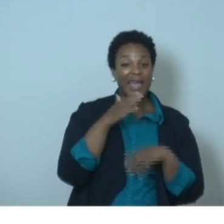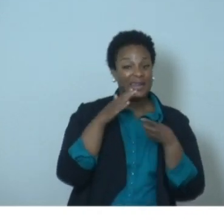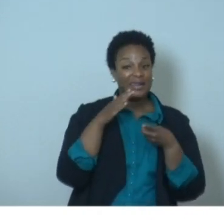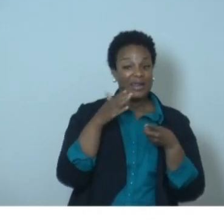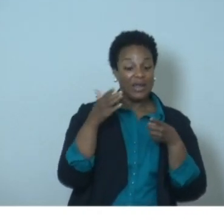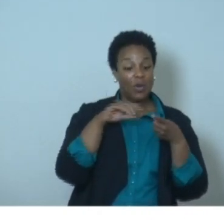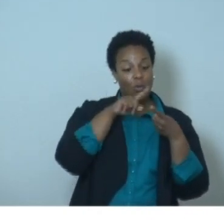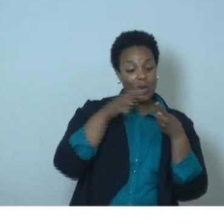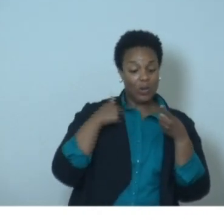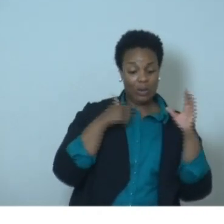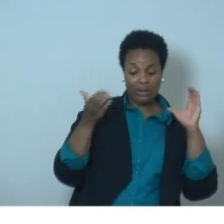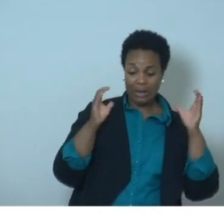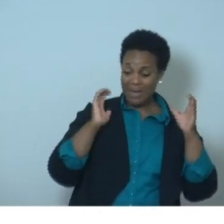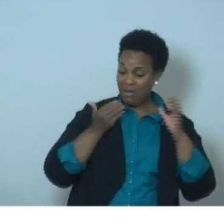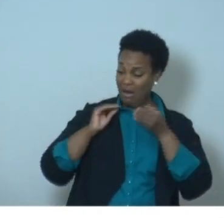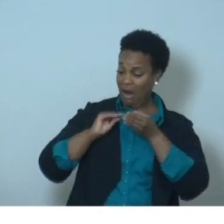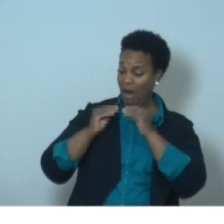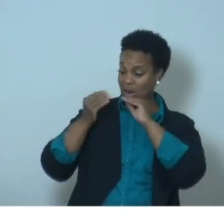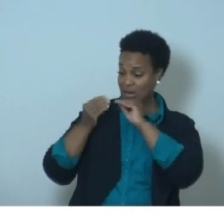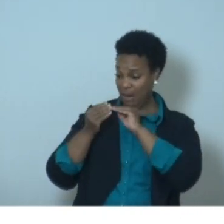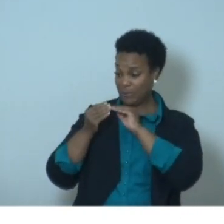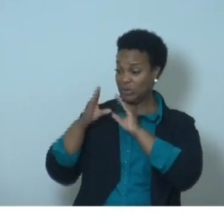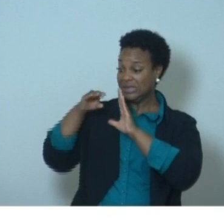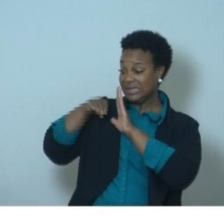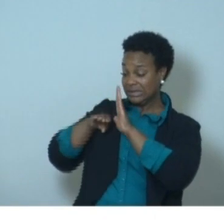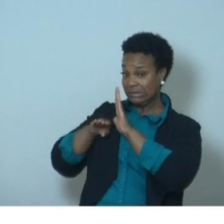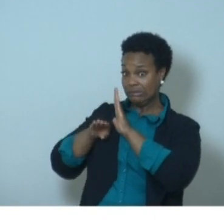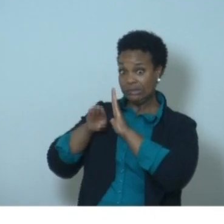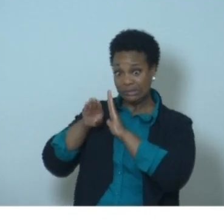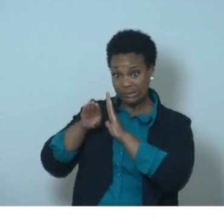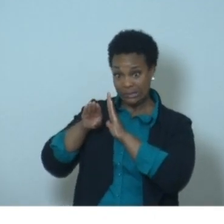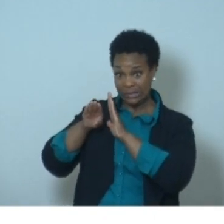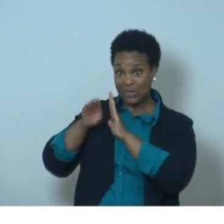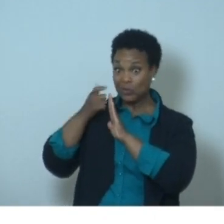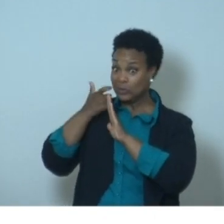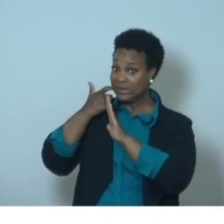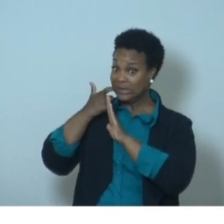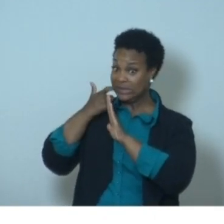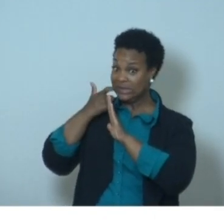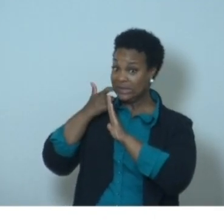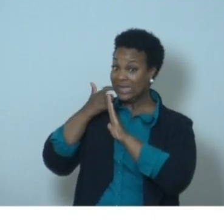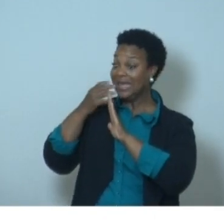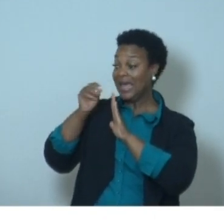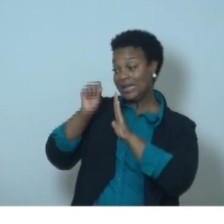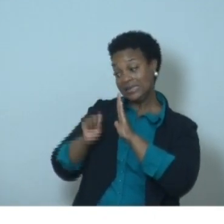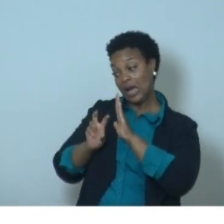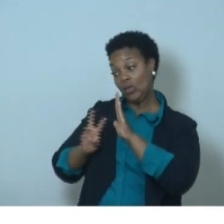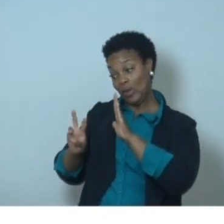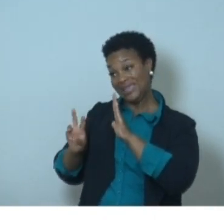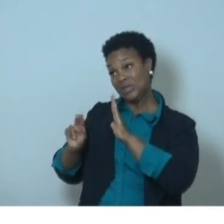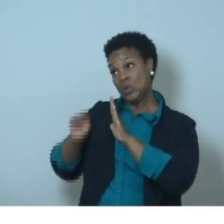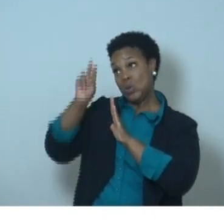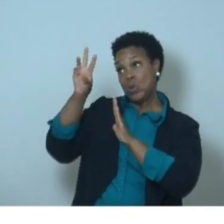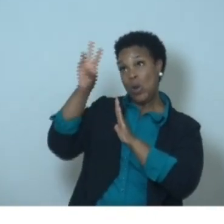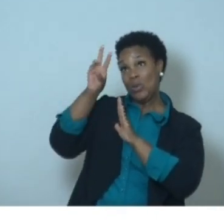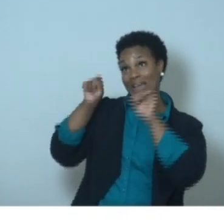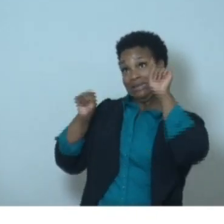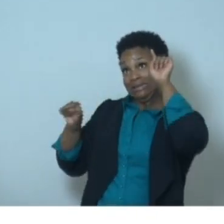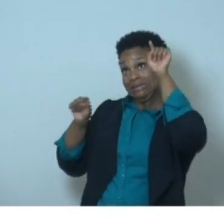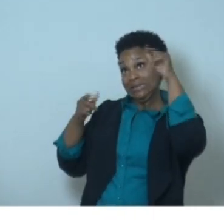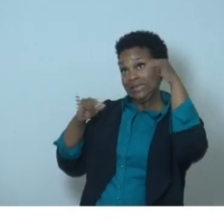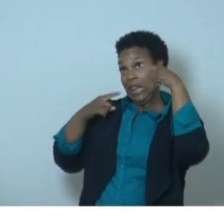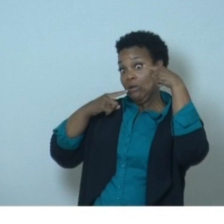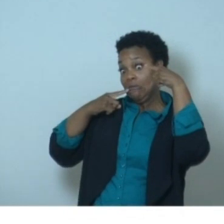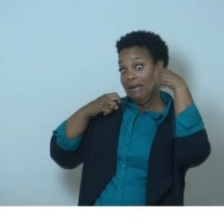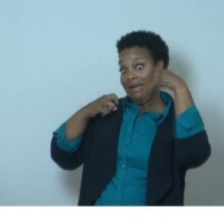trend line, knowing we've got some risks in southwestern New Mexico and knowing that we still have issues in the northwestern region. This